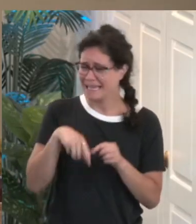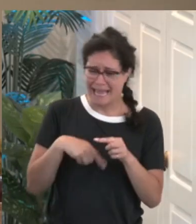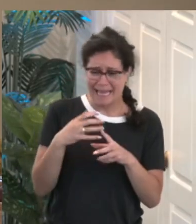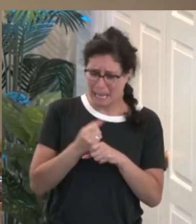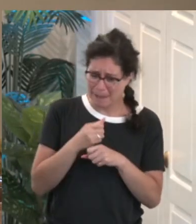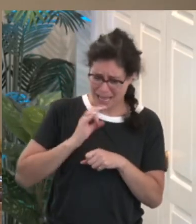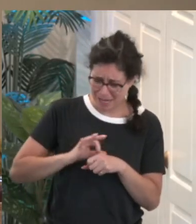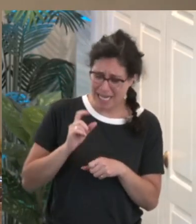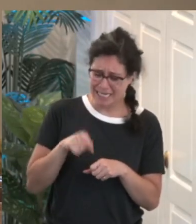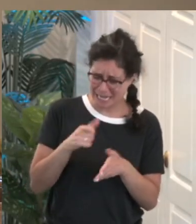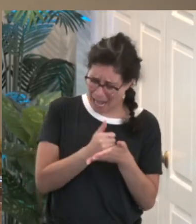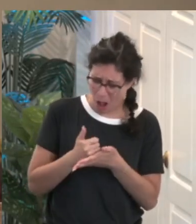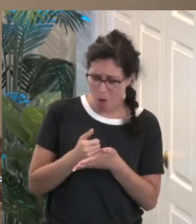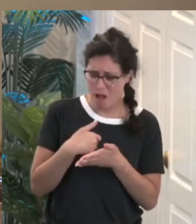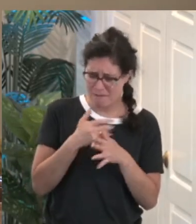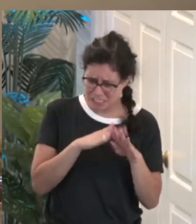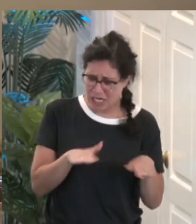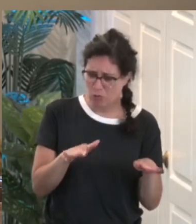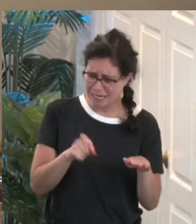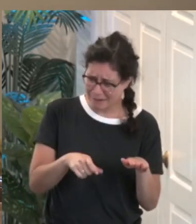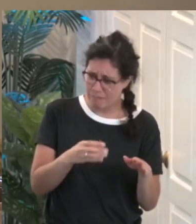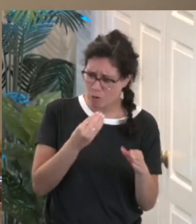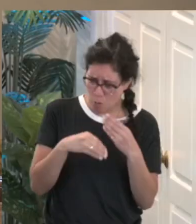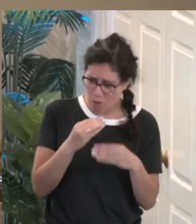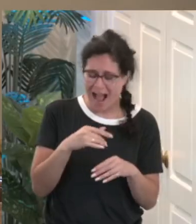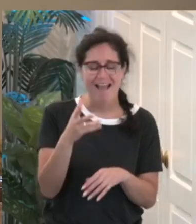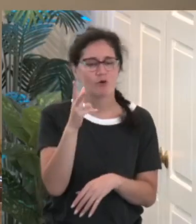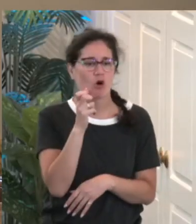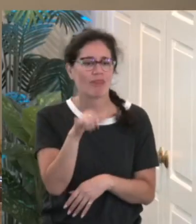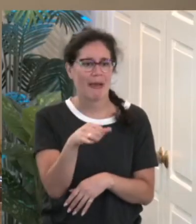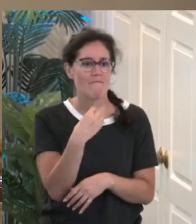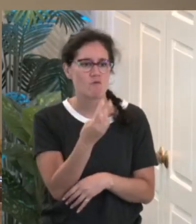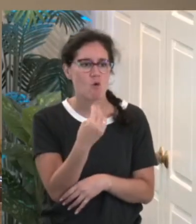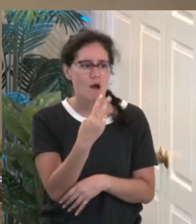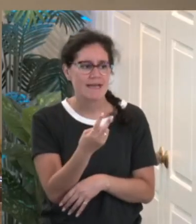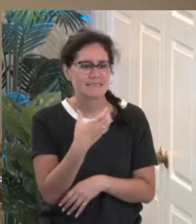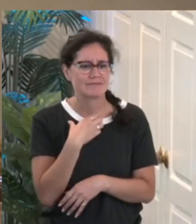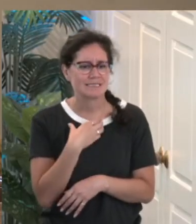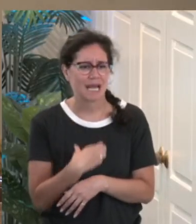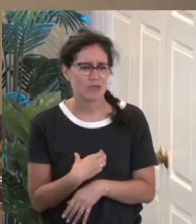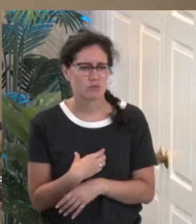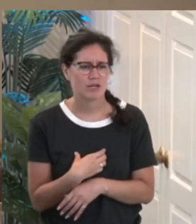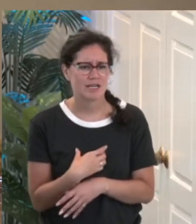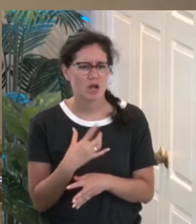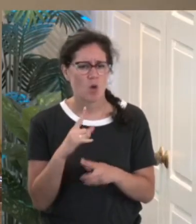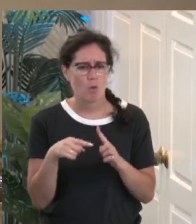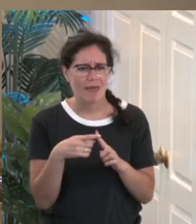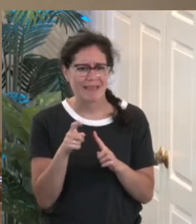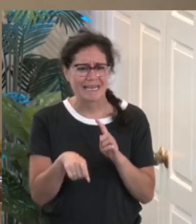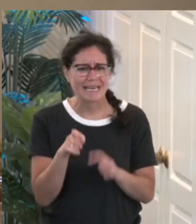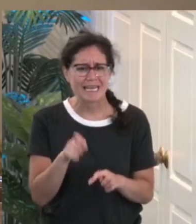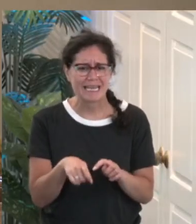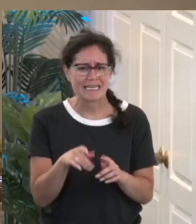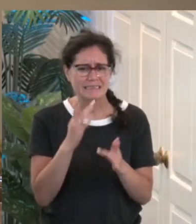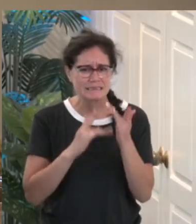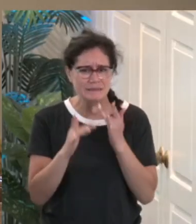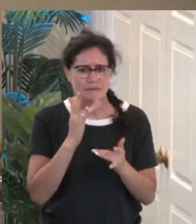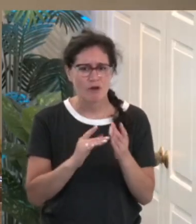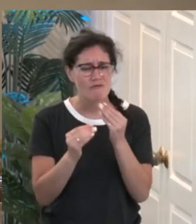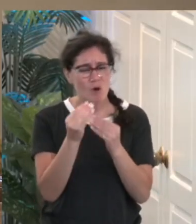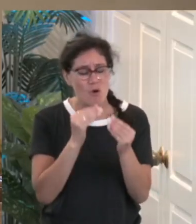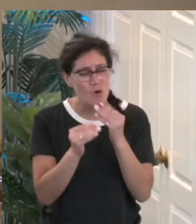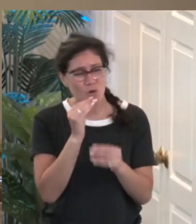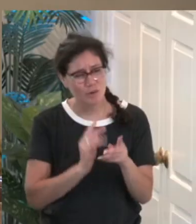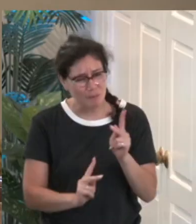I have my children. I had heard that voice. I know how those voices sound. We're talking about food, people.